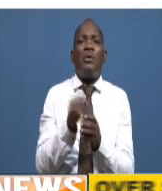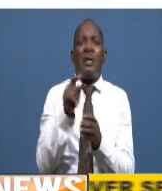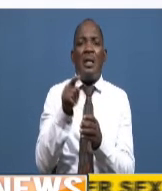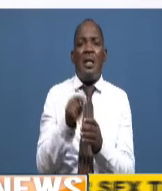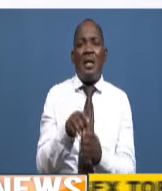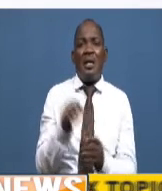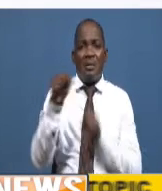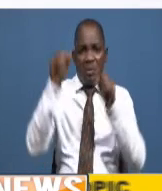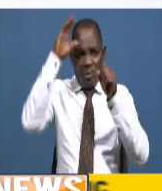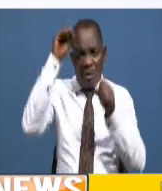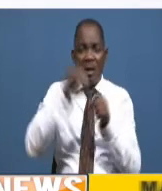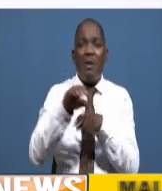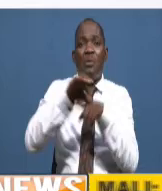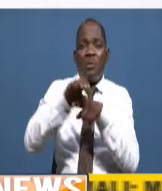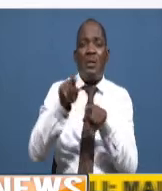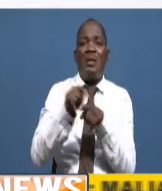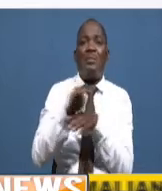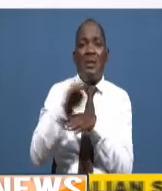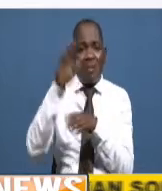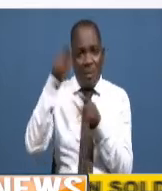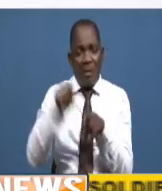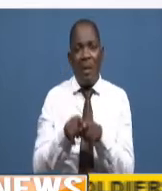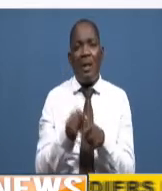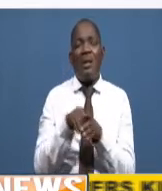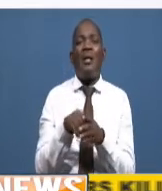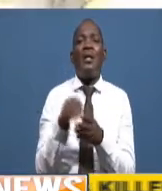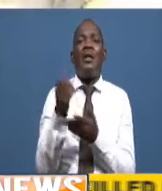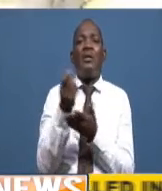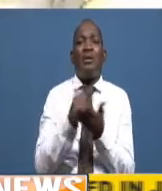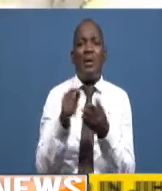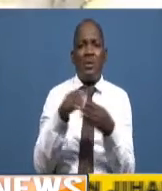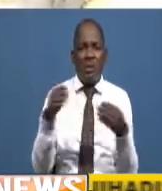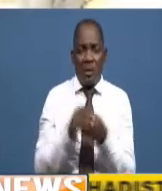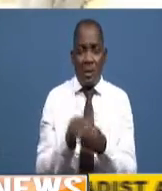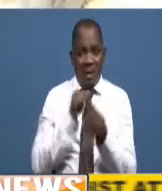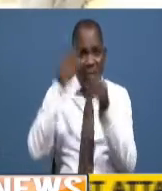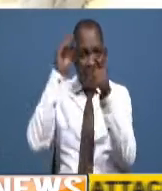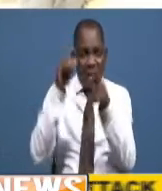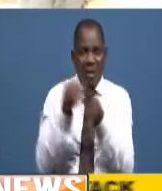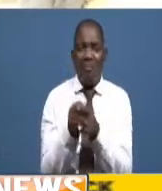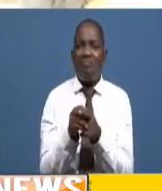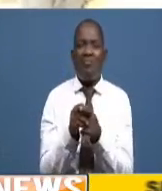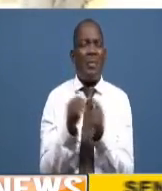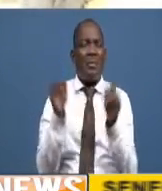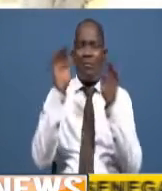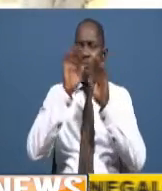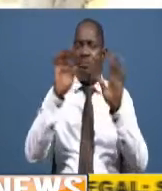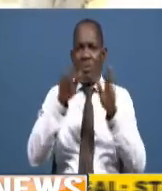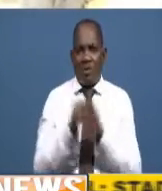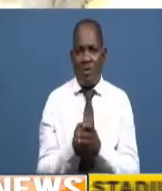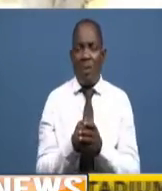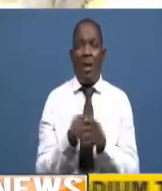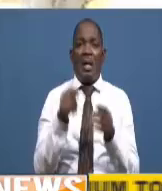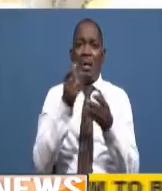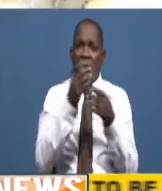a sportsman, coach, and entrepreneur into a documentary. Clock was in a space in his life where he was very open to sharing his